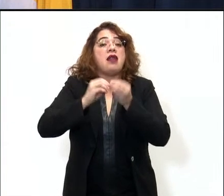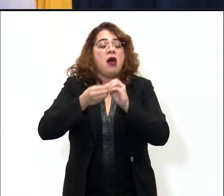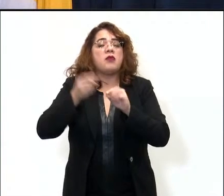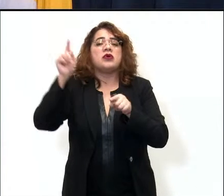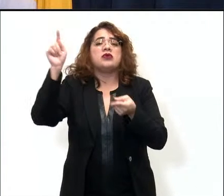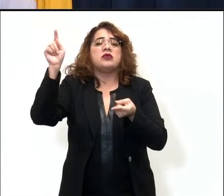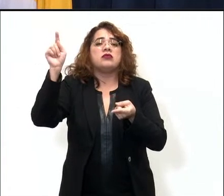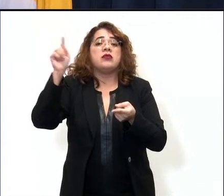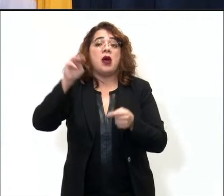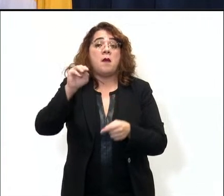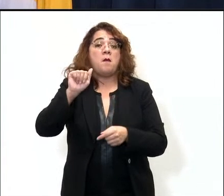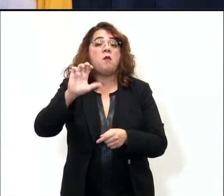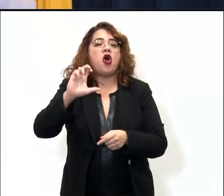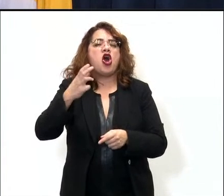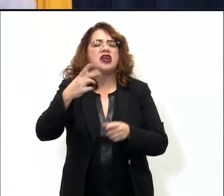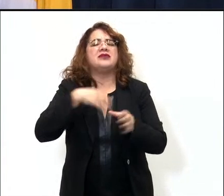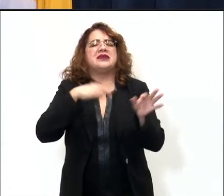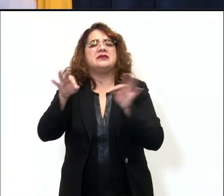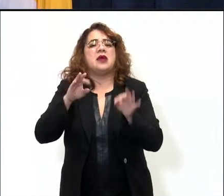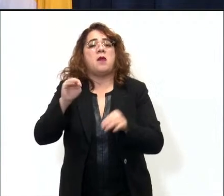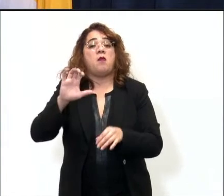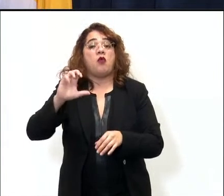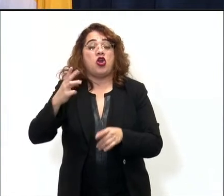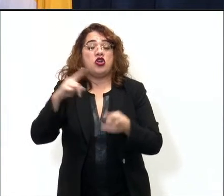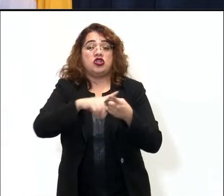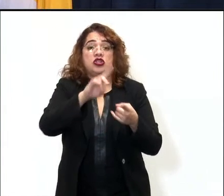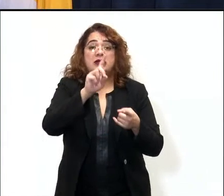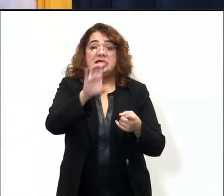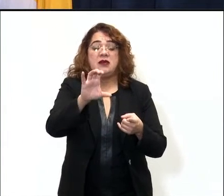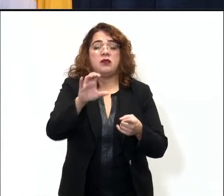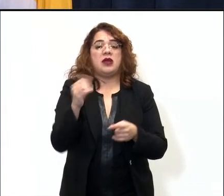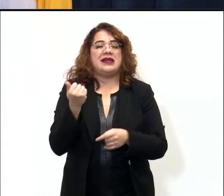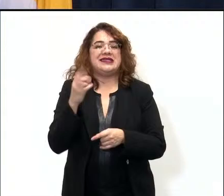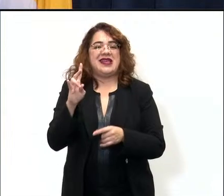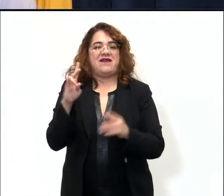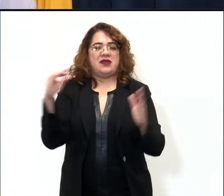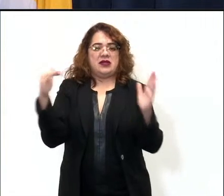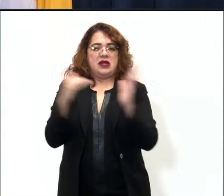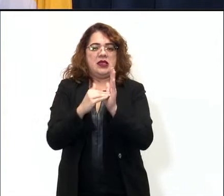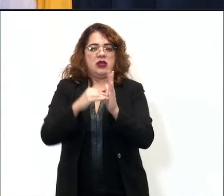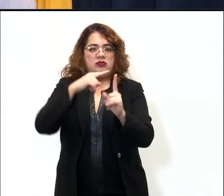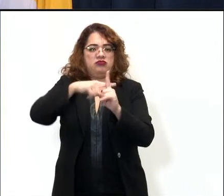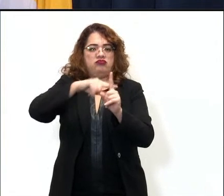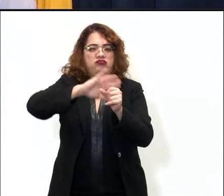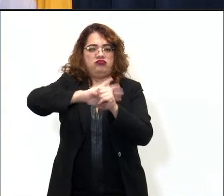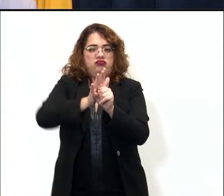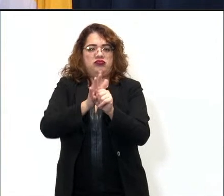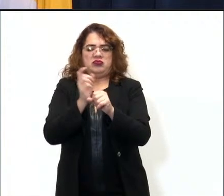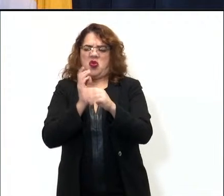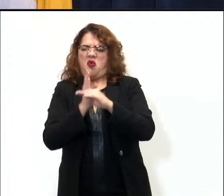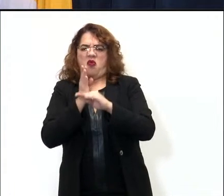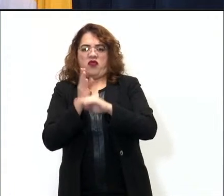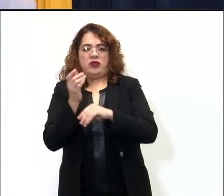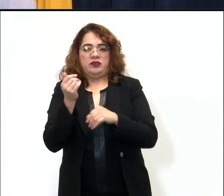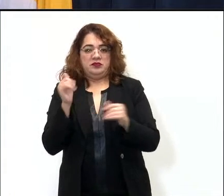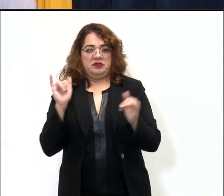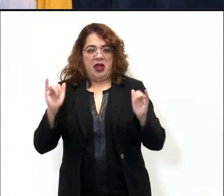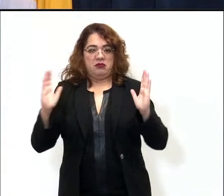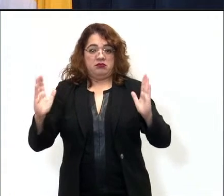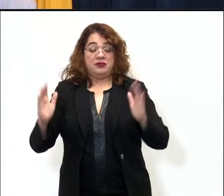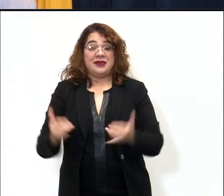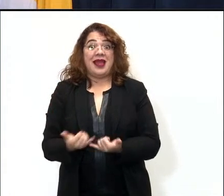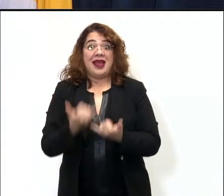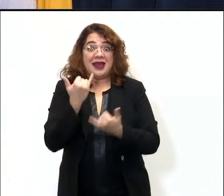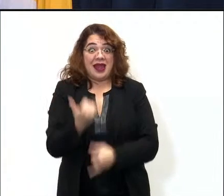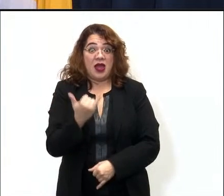perspective, so from March until December, we had just over 17,000 cases in the city of Long Beach. We now have well